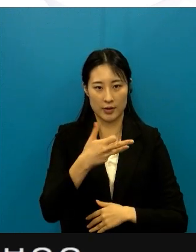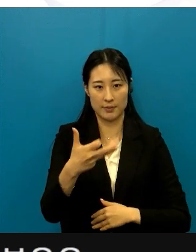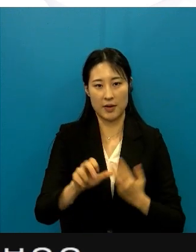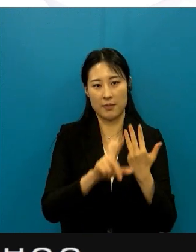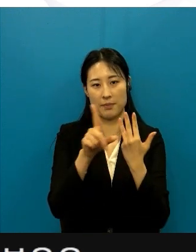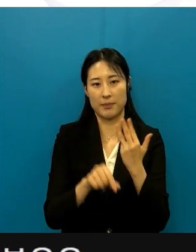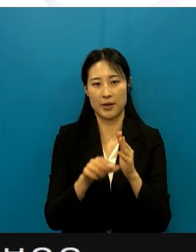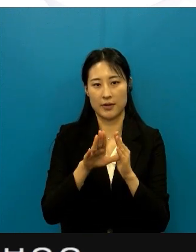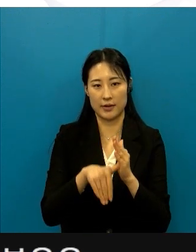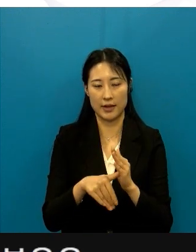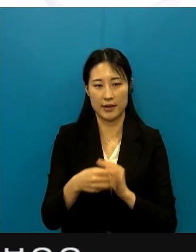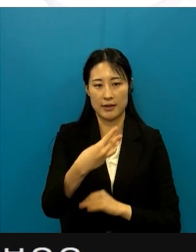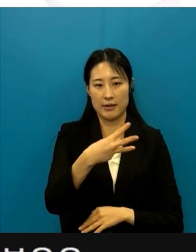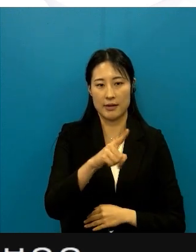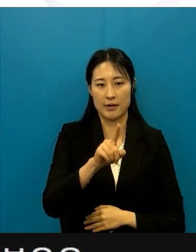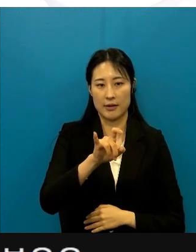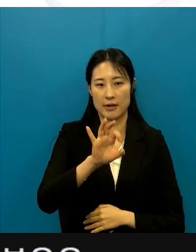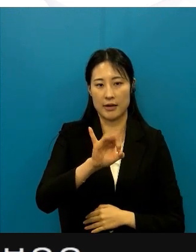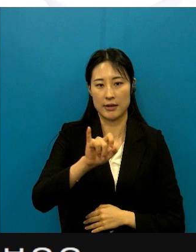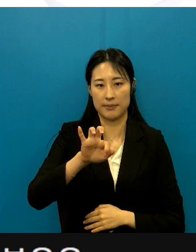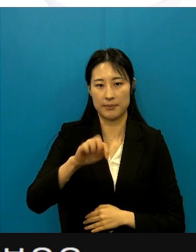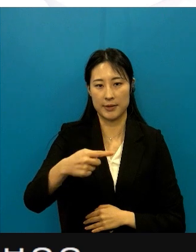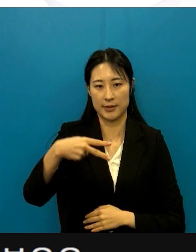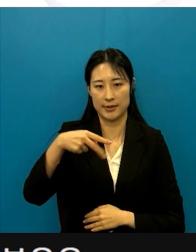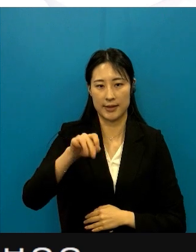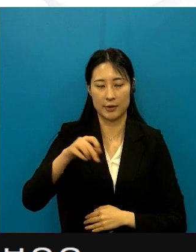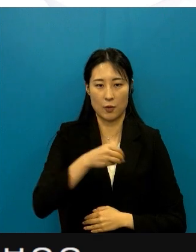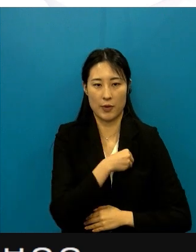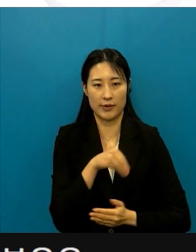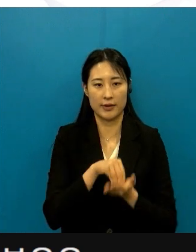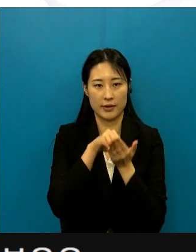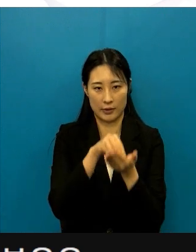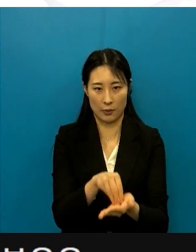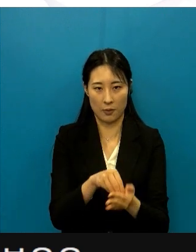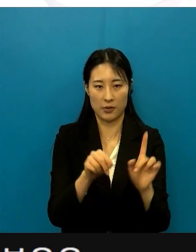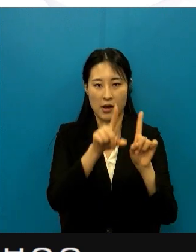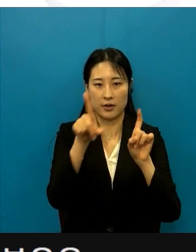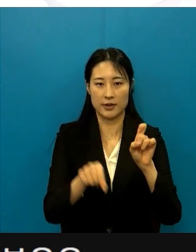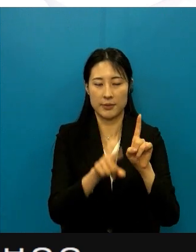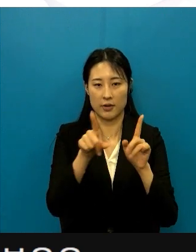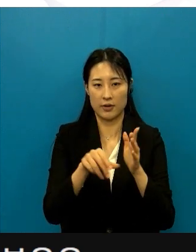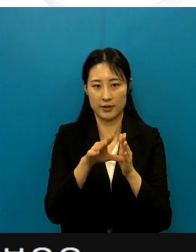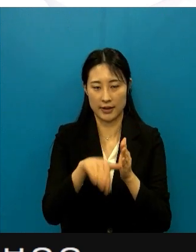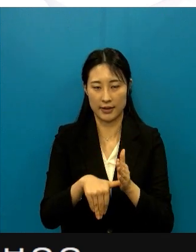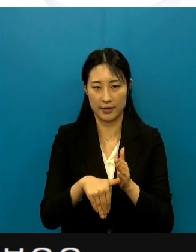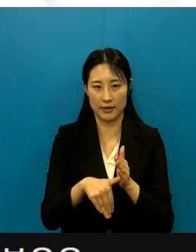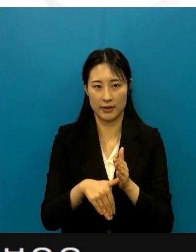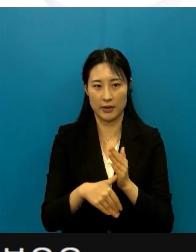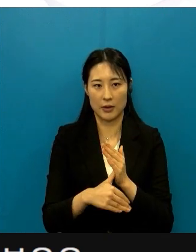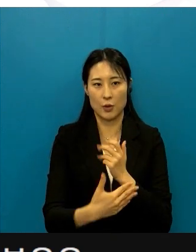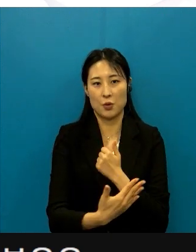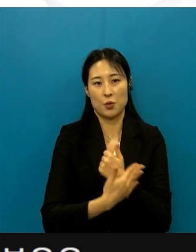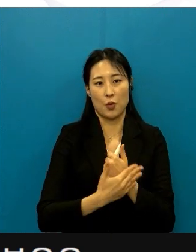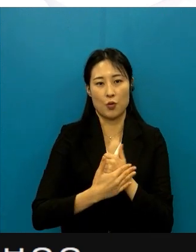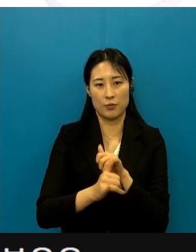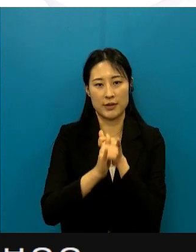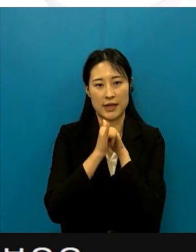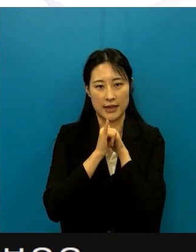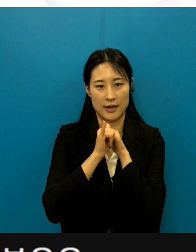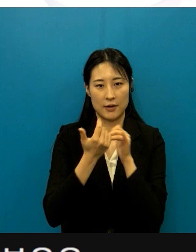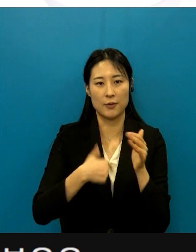November, she was informed that assisted suicide could take place on